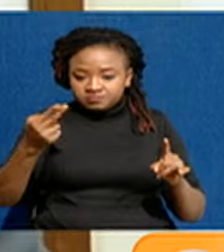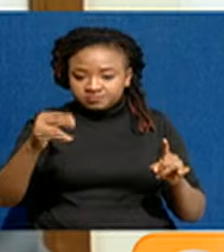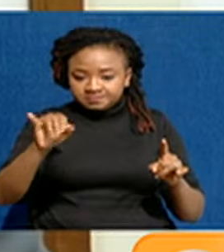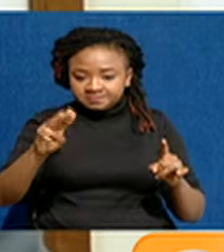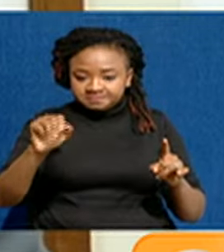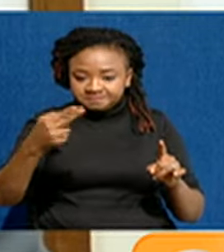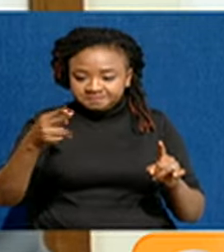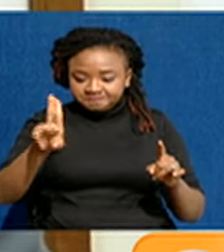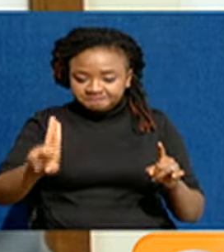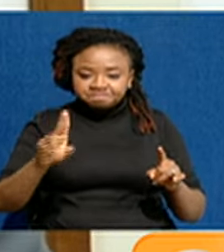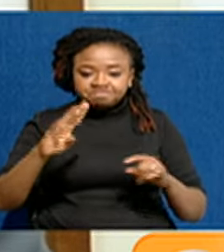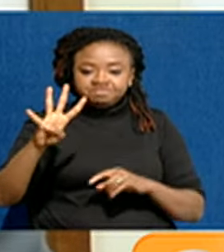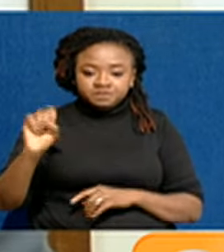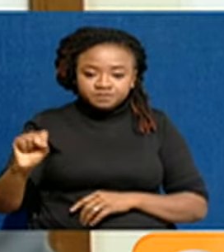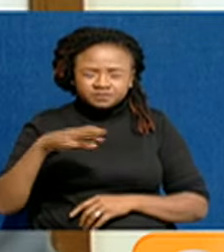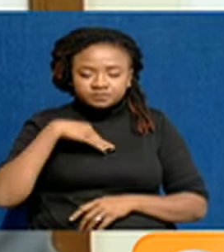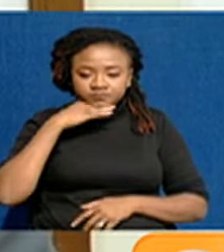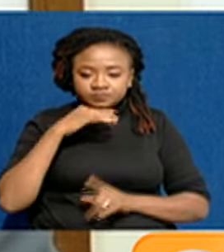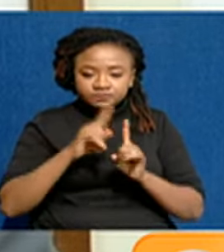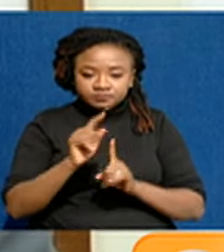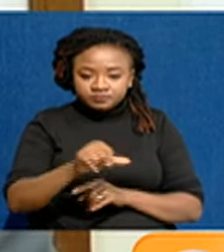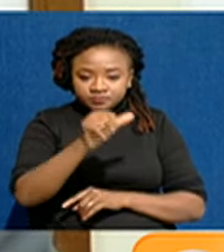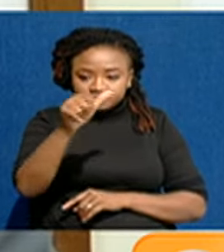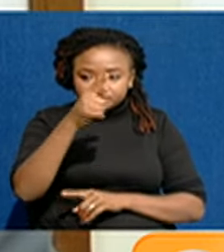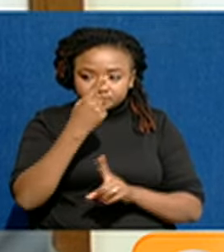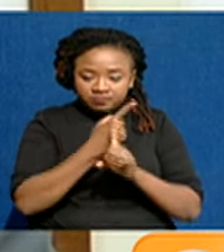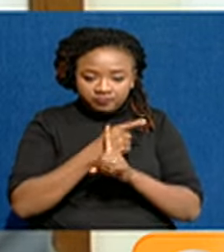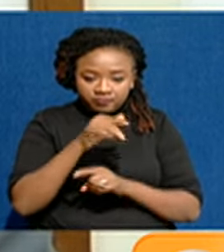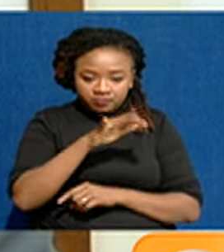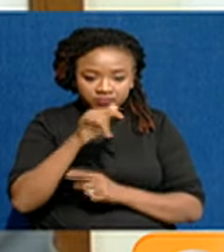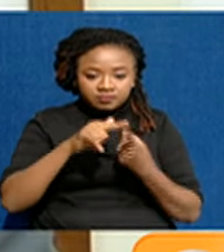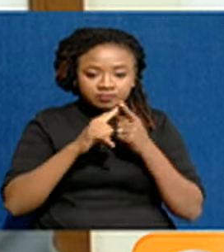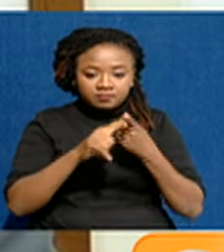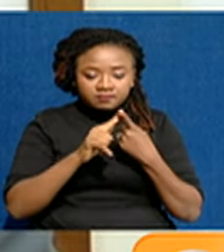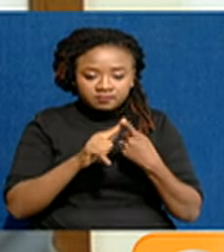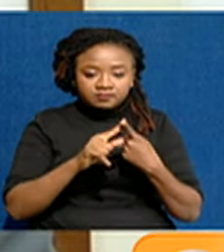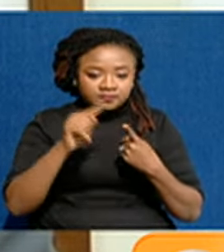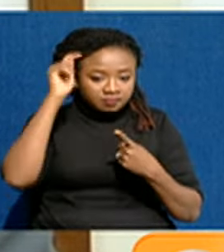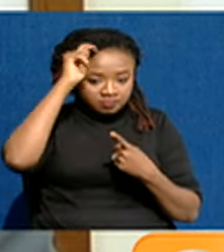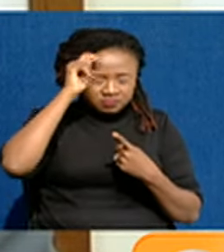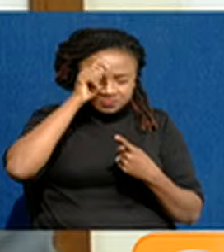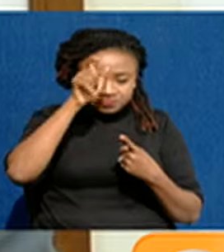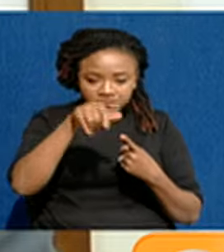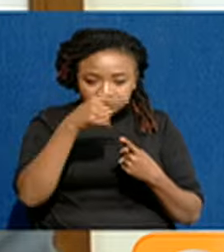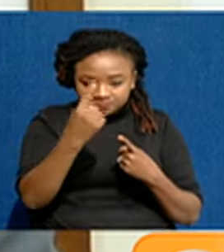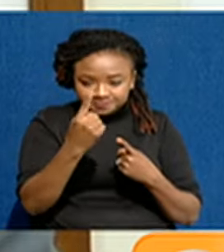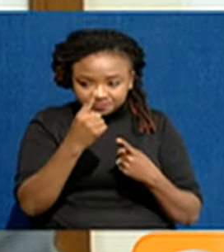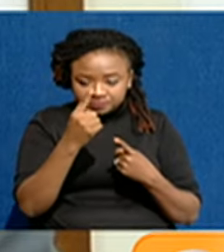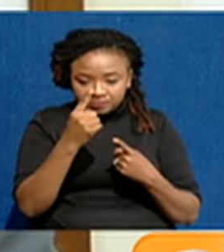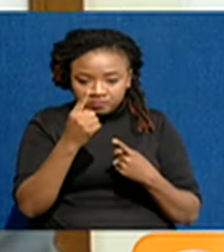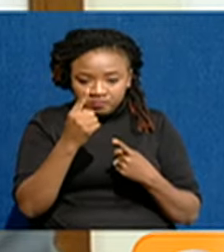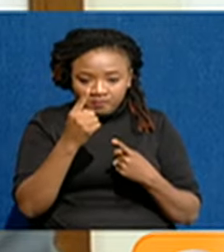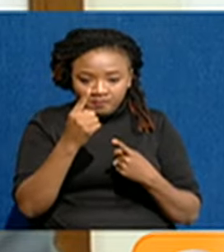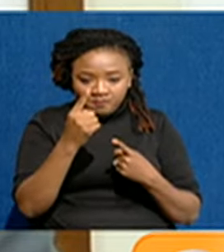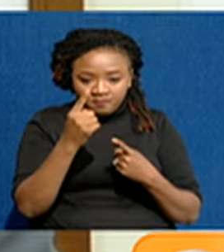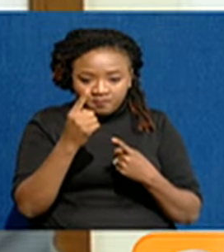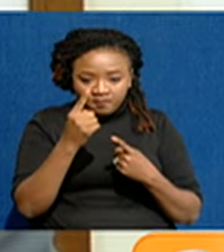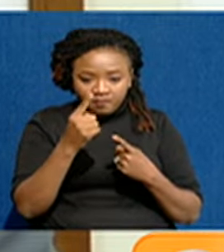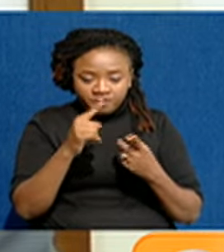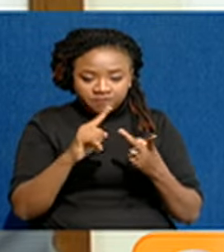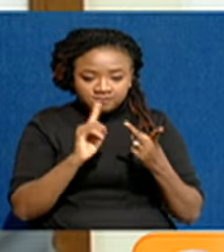in various regions. For example, if you allow me, Tharaka Nithi has lost one individual. We also have a new tally